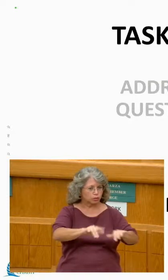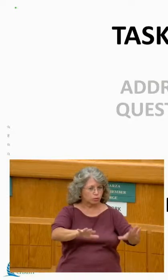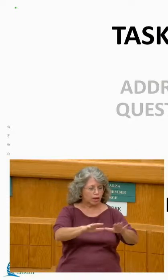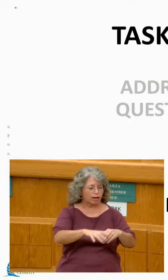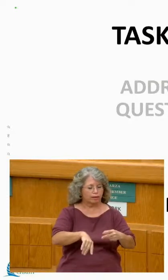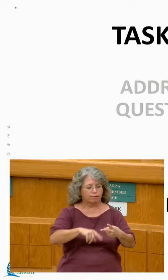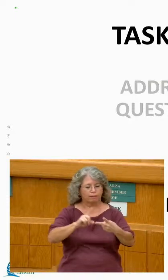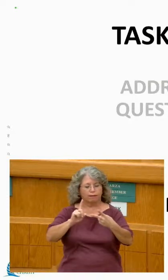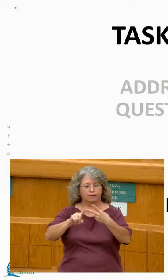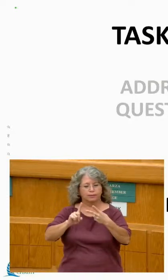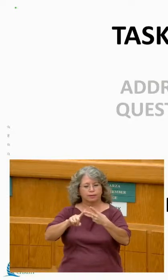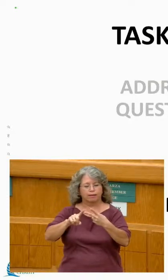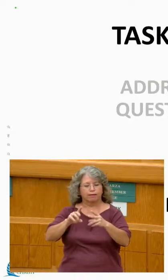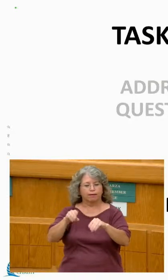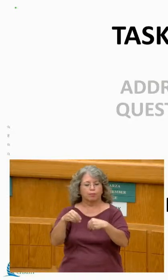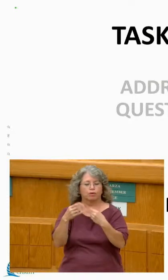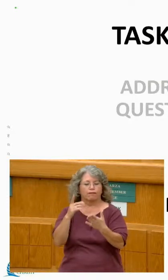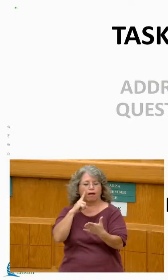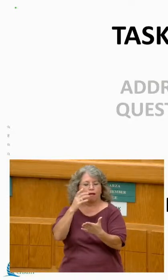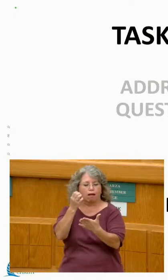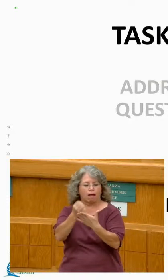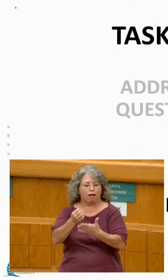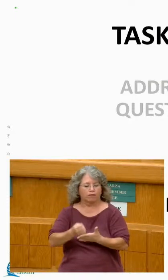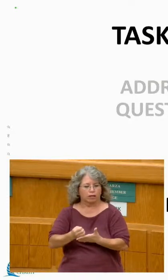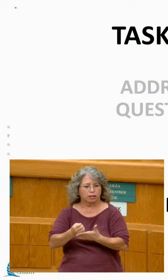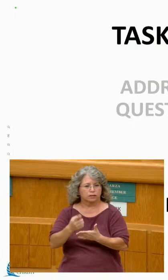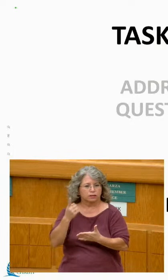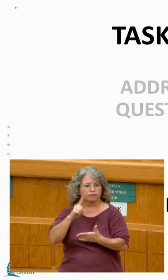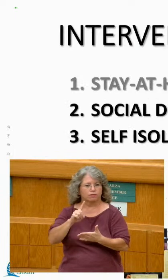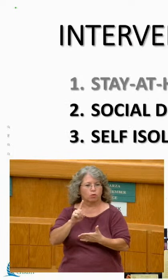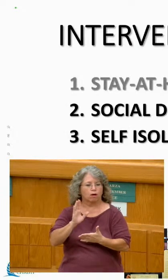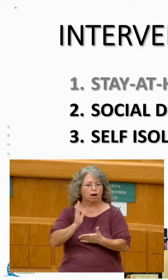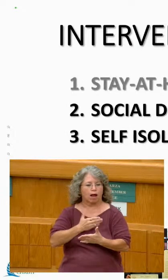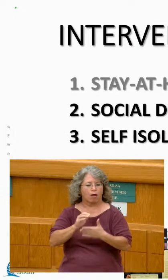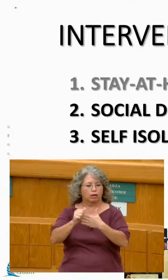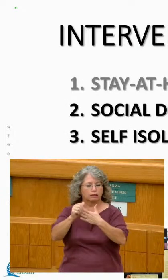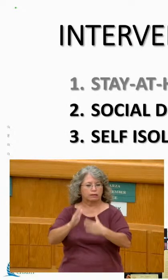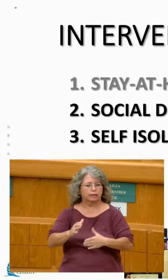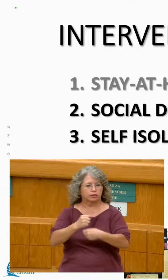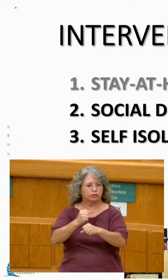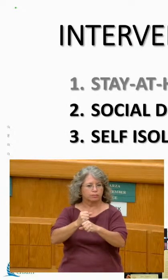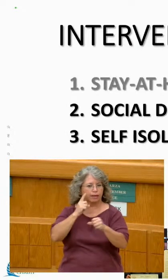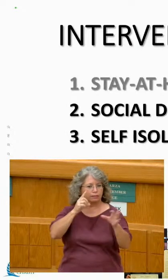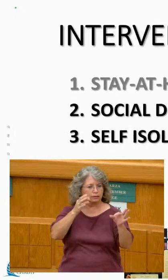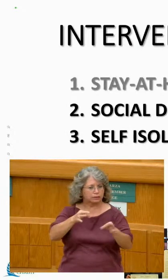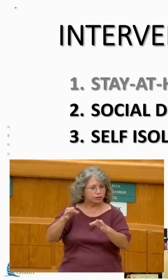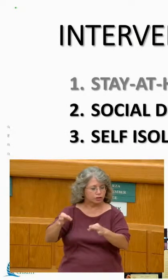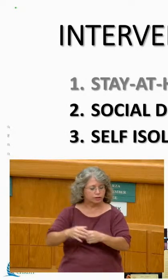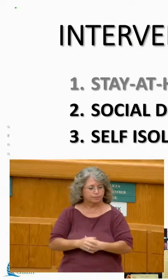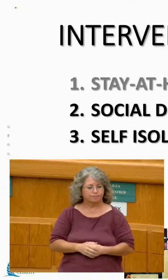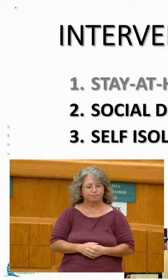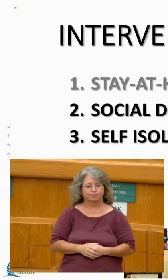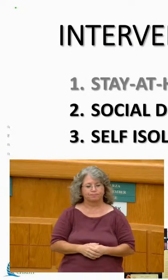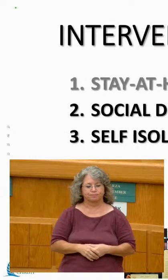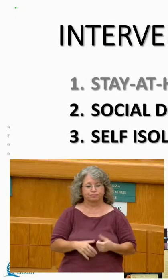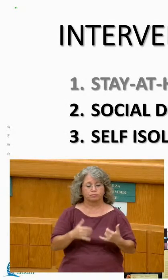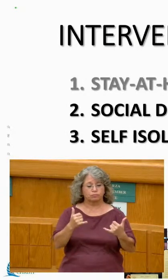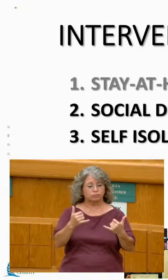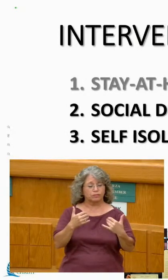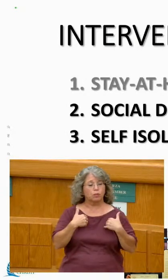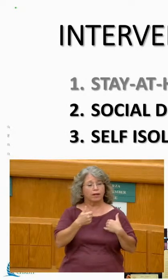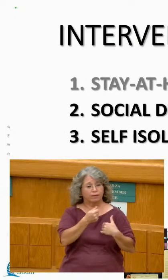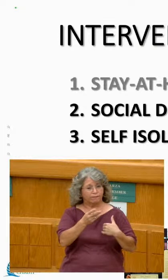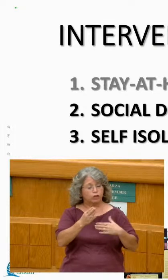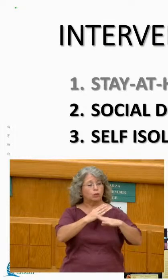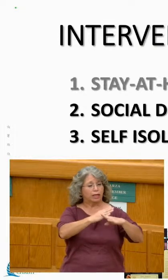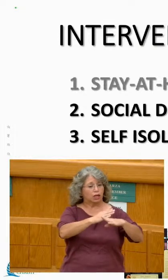evidence-based decision-making on behalf of our leaders. There are presently a few interventions that are in